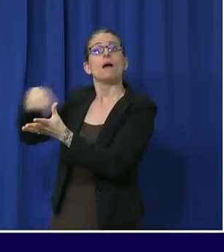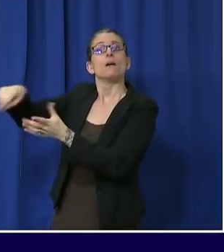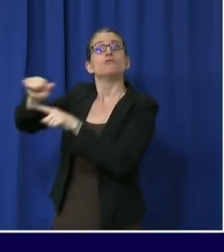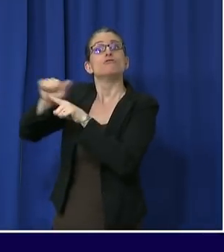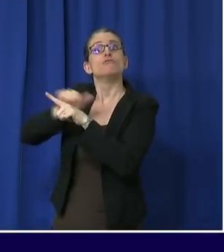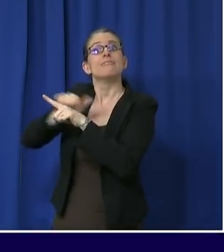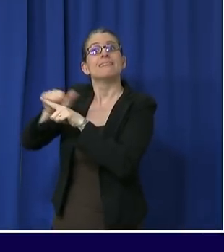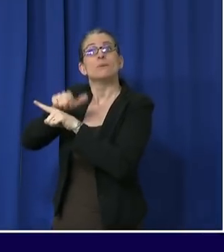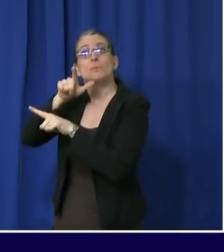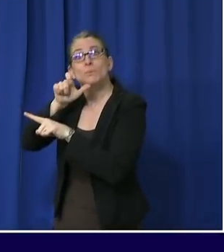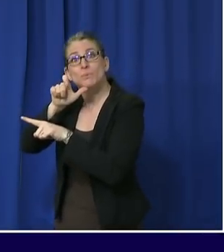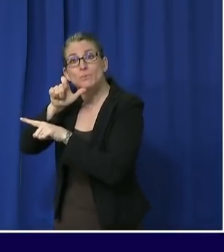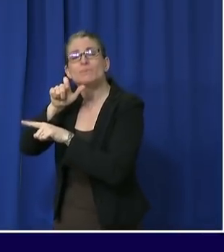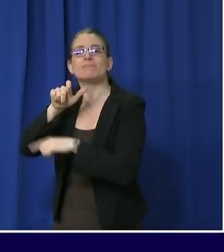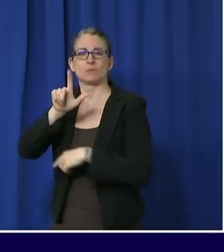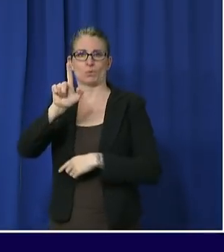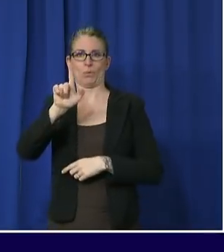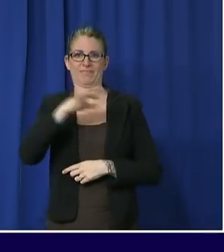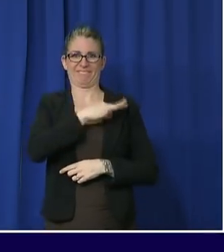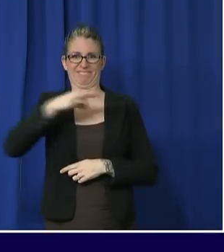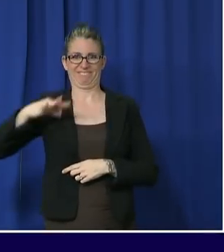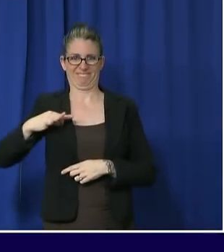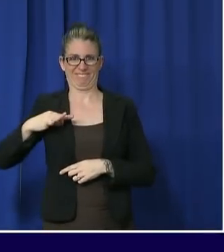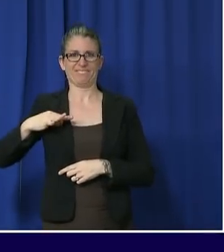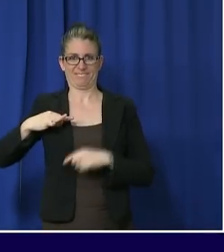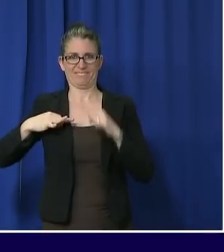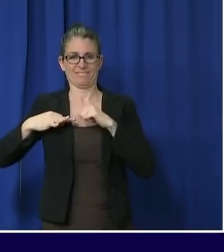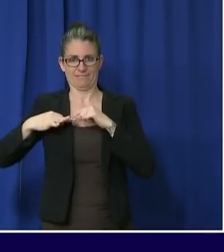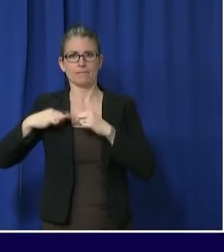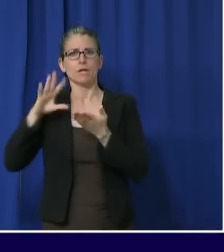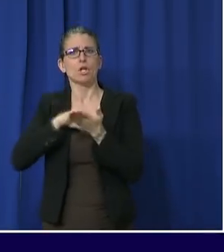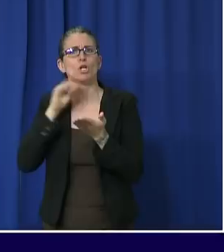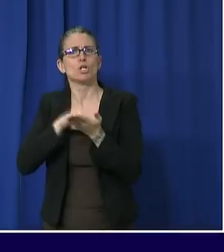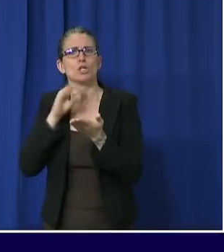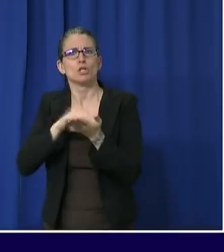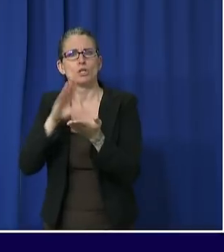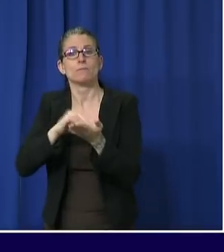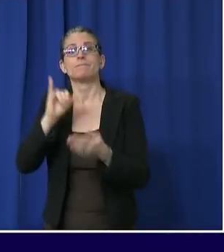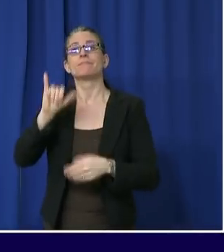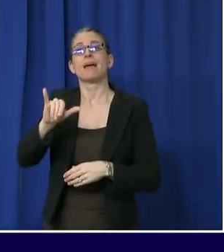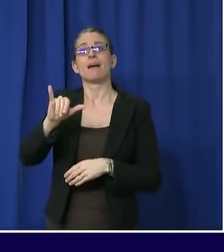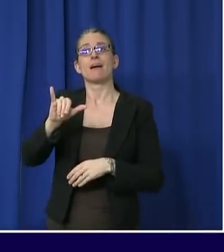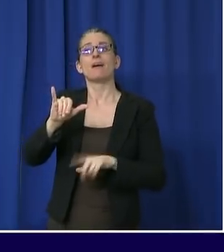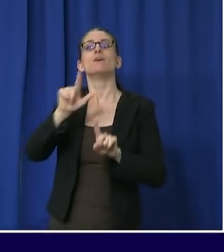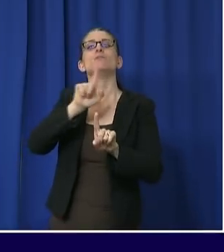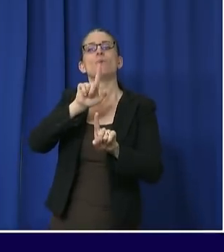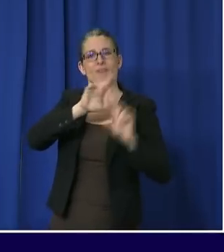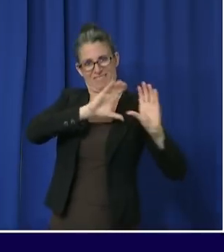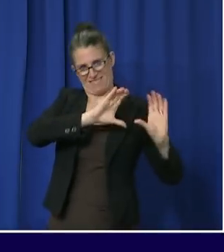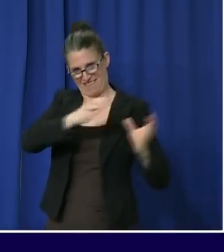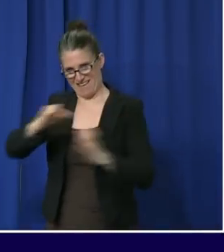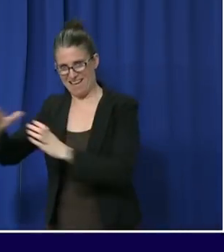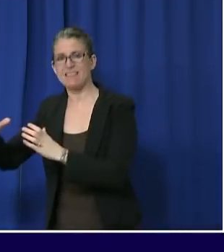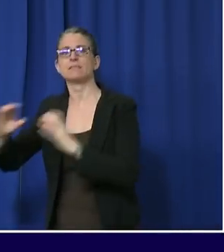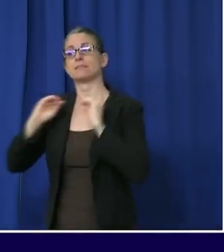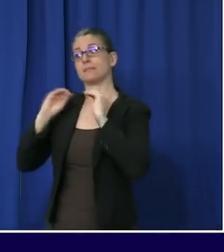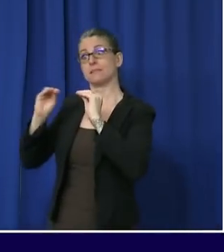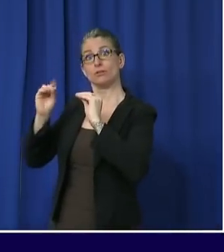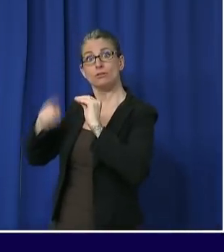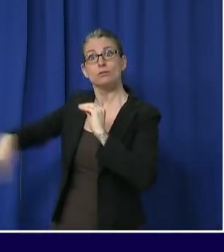training sessions, wherein 531 individuals have been trained just in the past